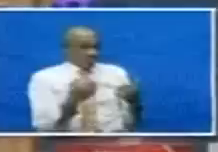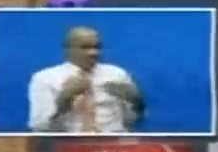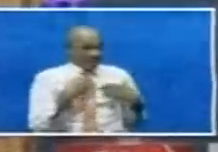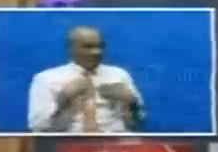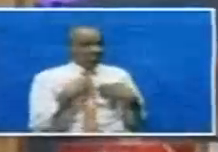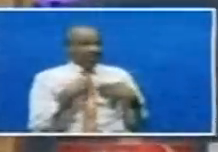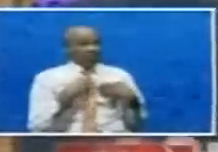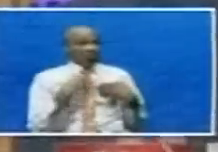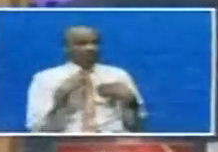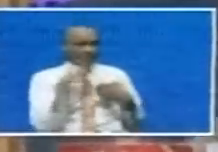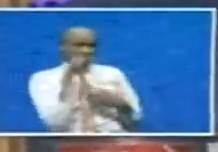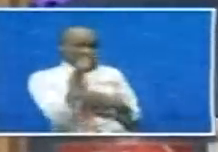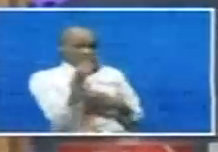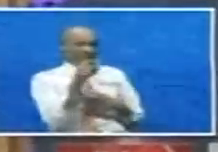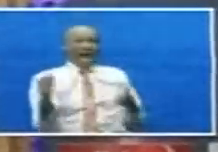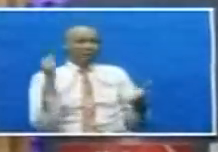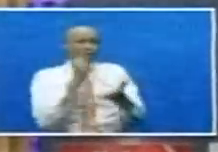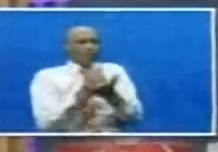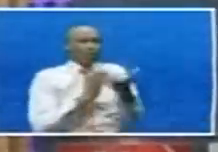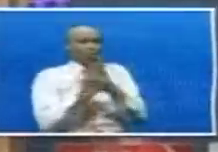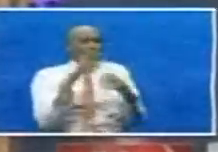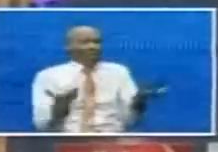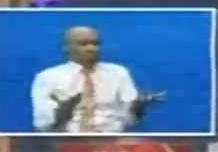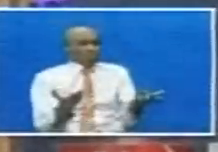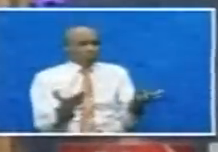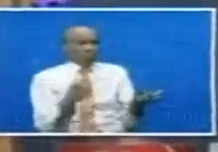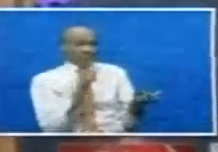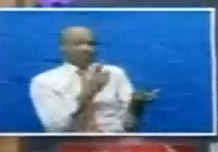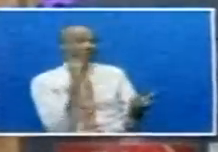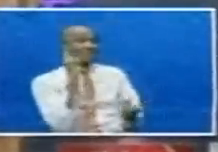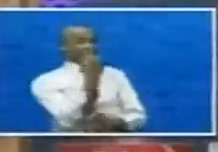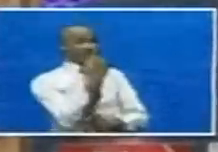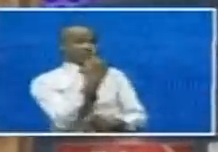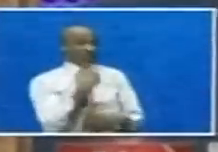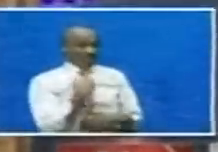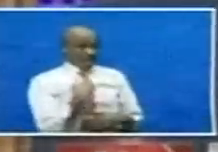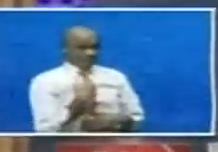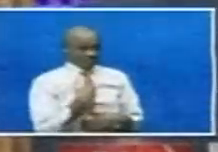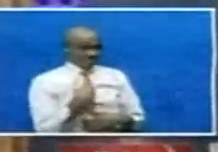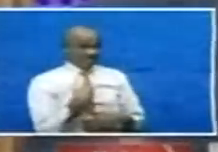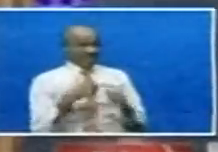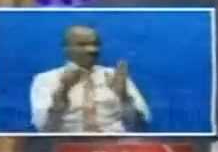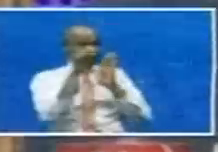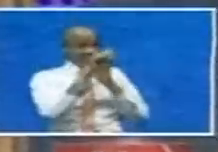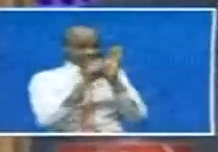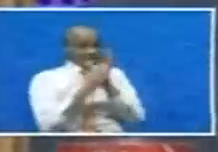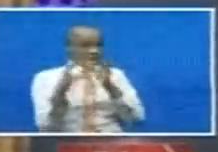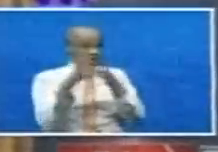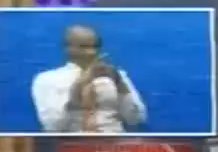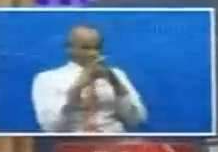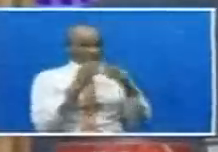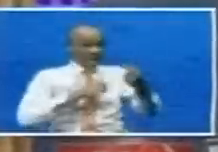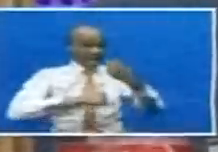institutional framework under which these appointments have been made. One, we have what is called State Corporations